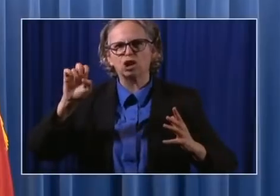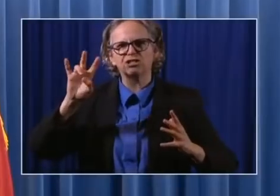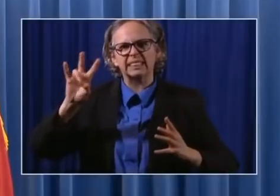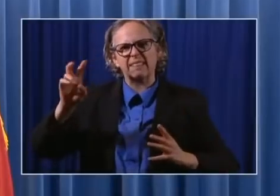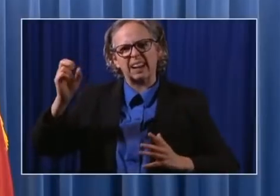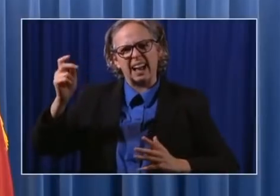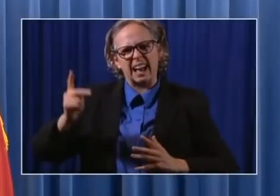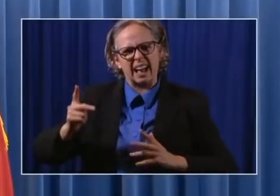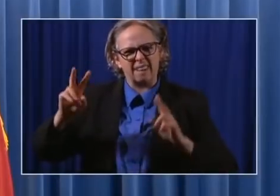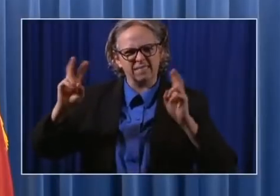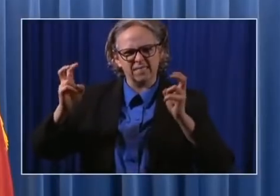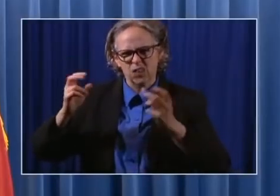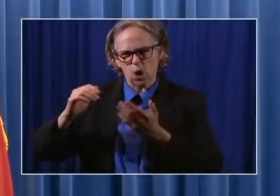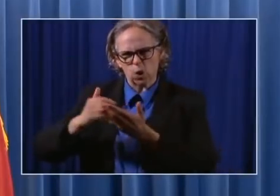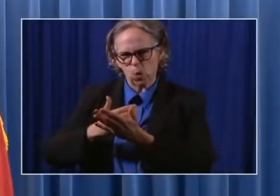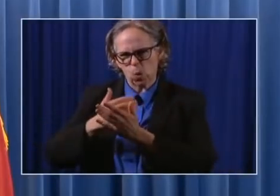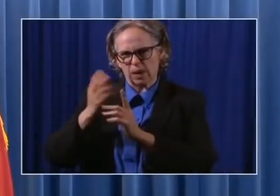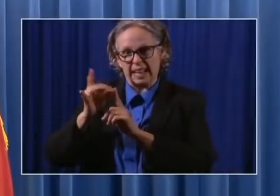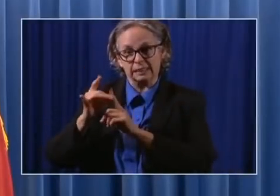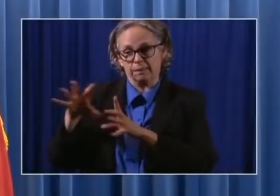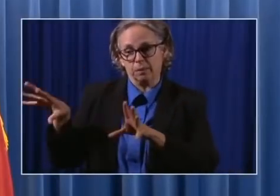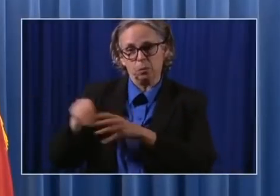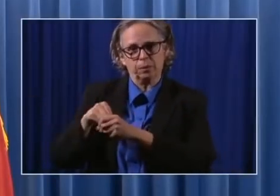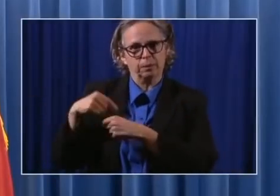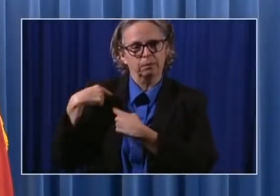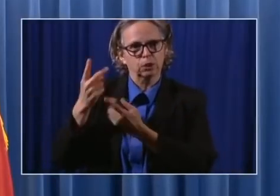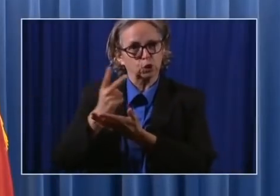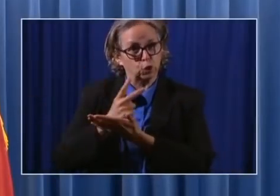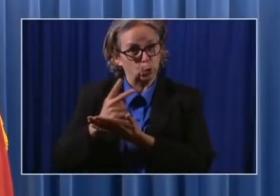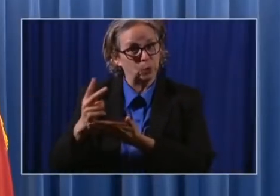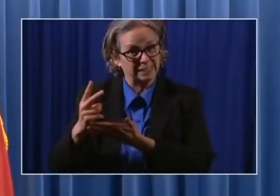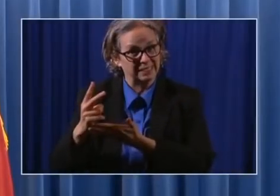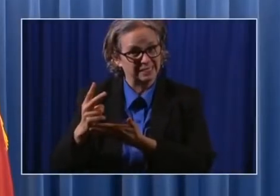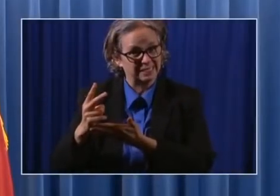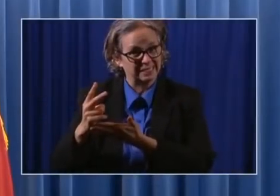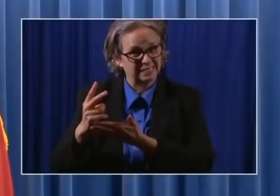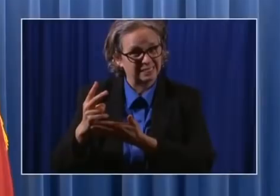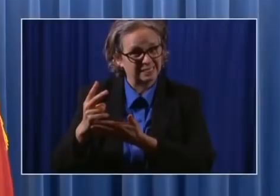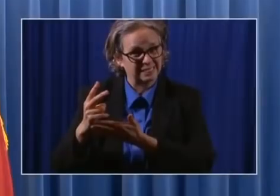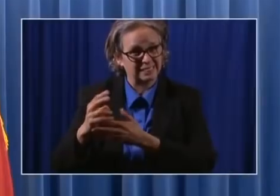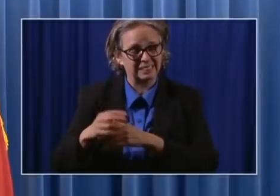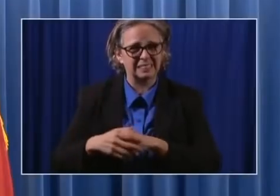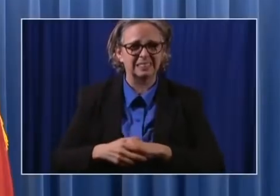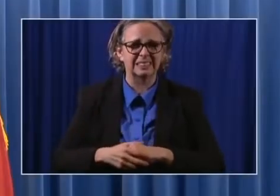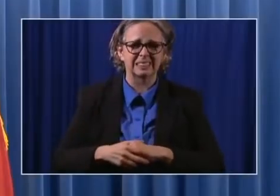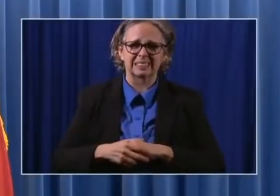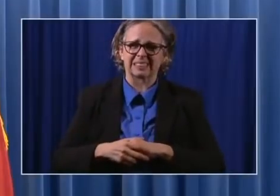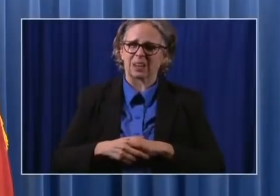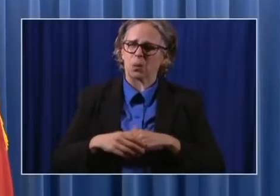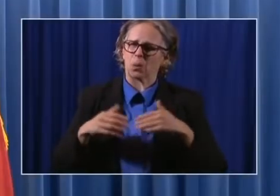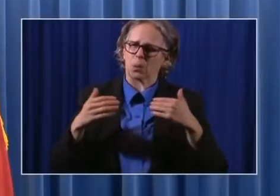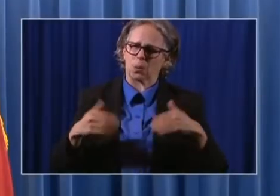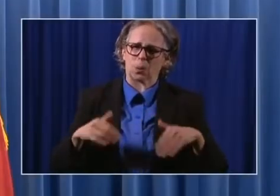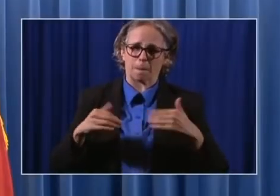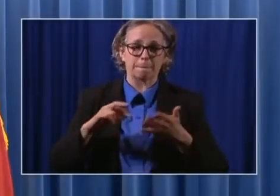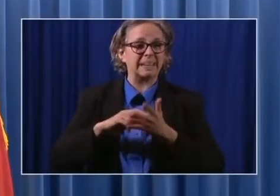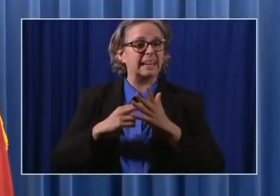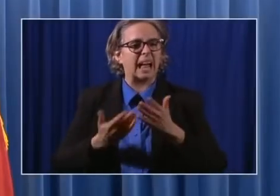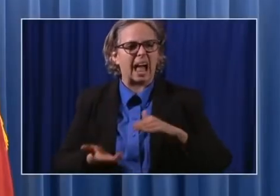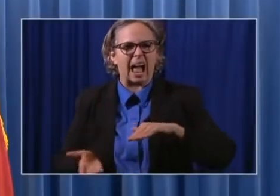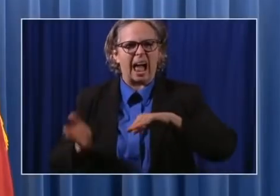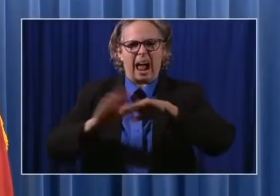last 2 weeks per 100,000 residents. So they moved to the watch list this week. They met